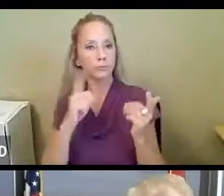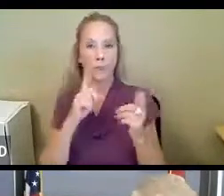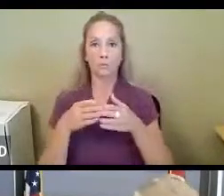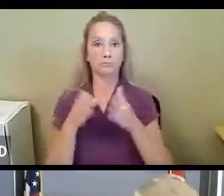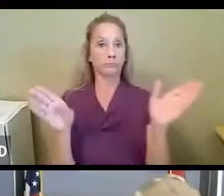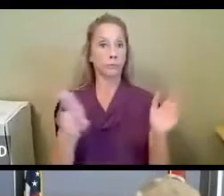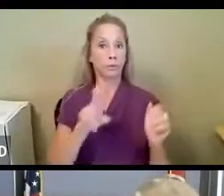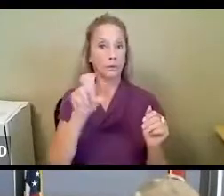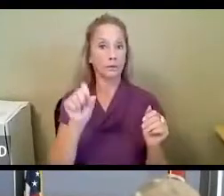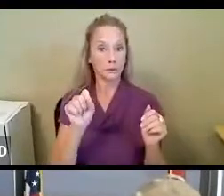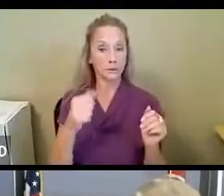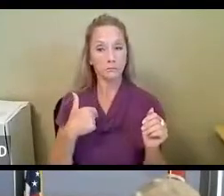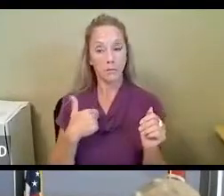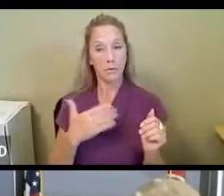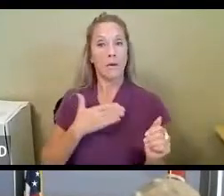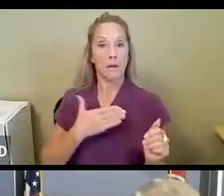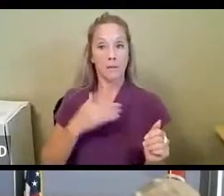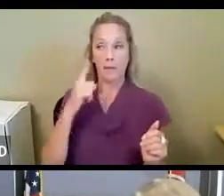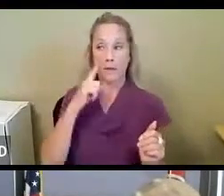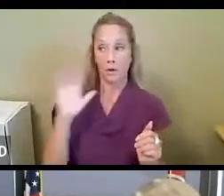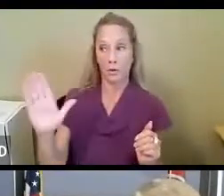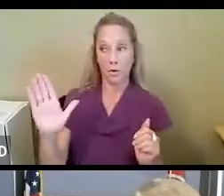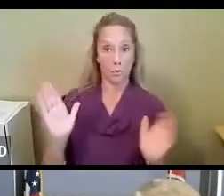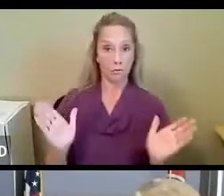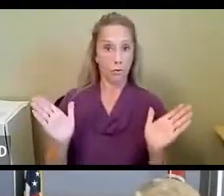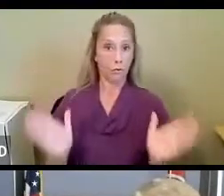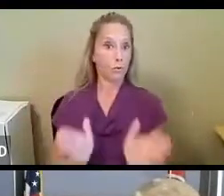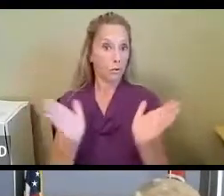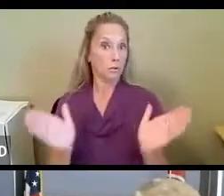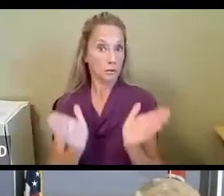to hear her encouragement.